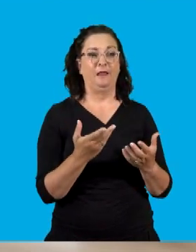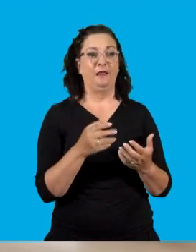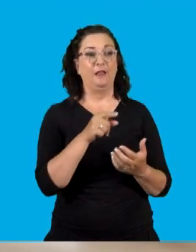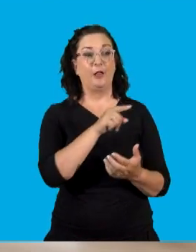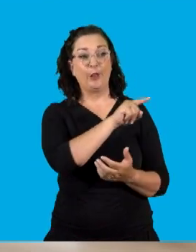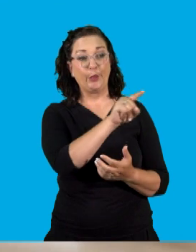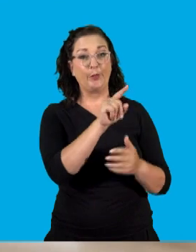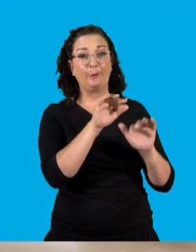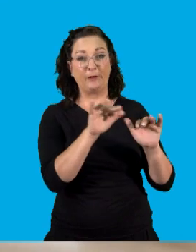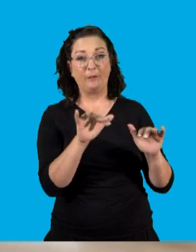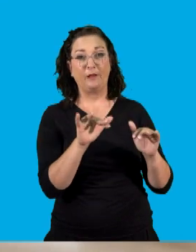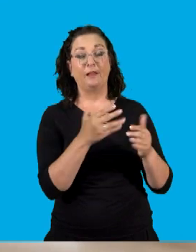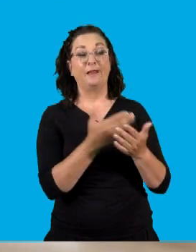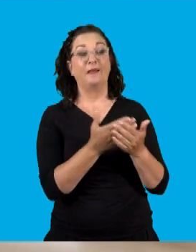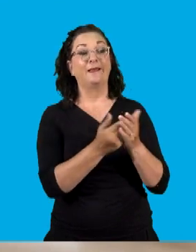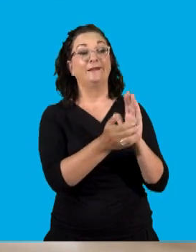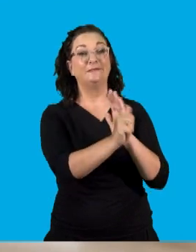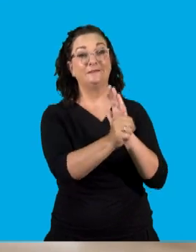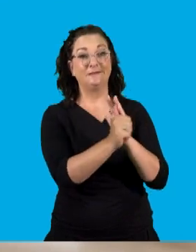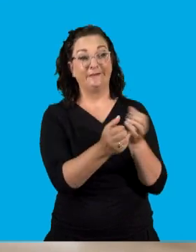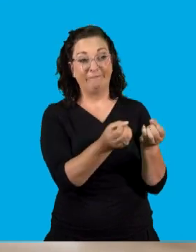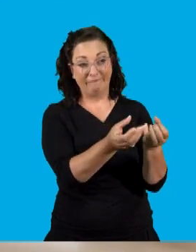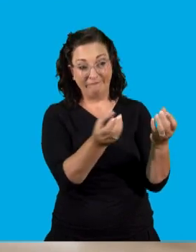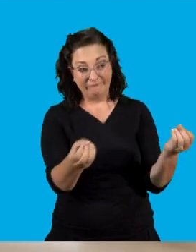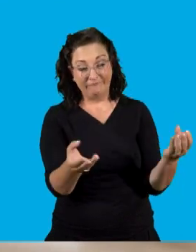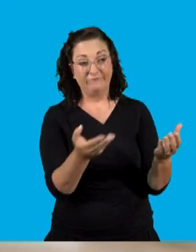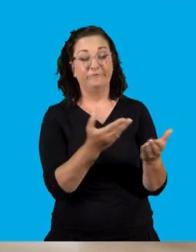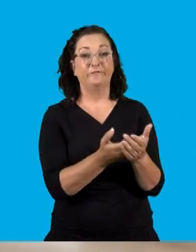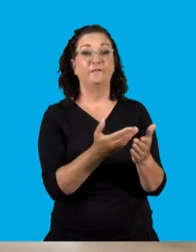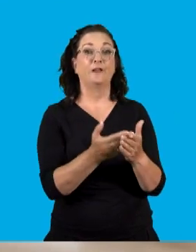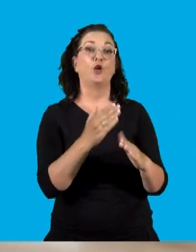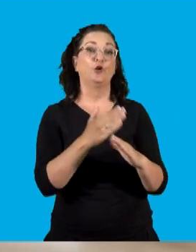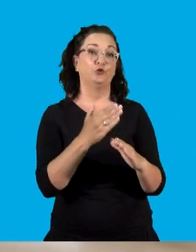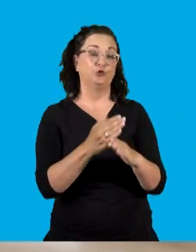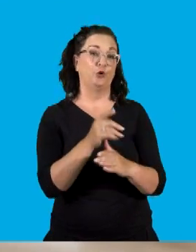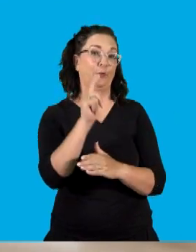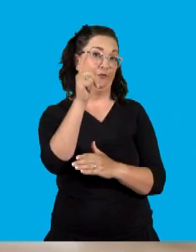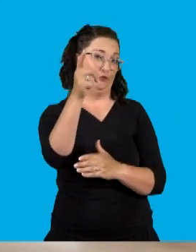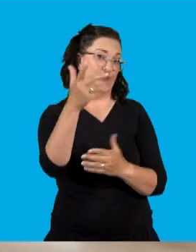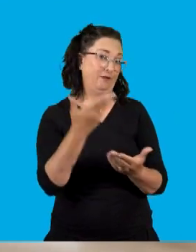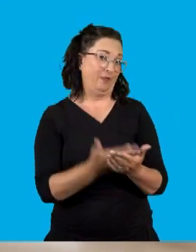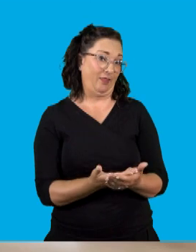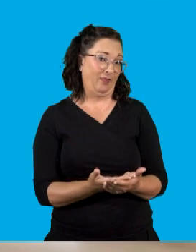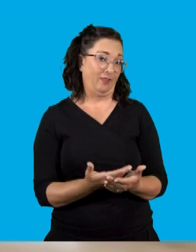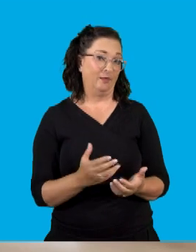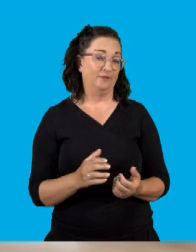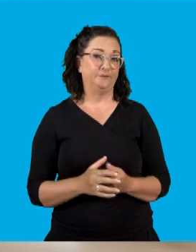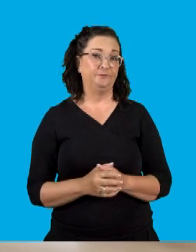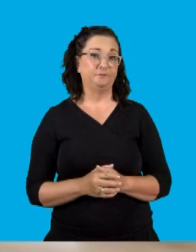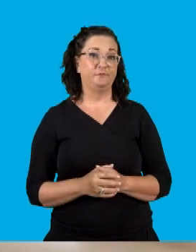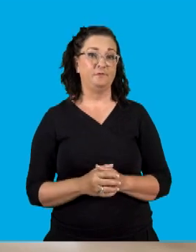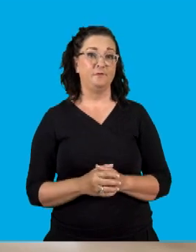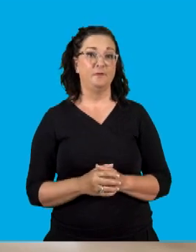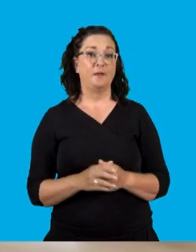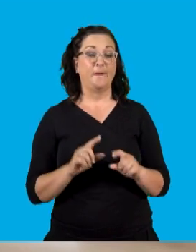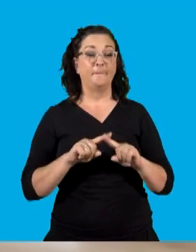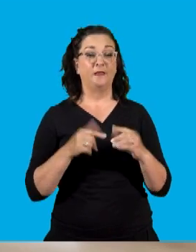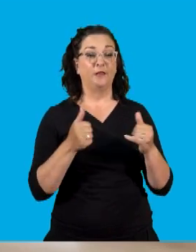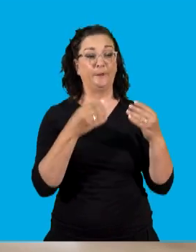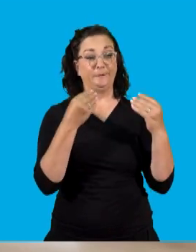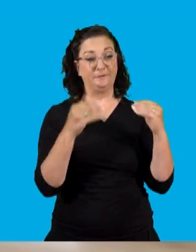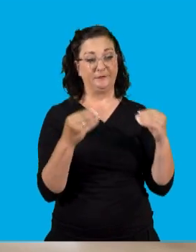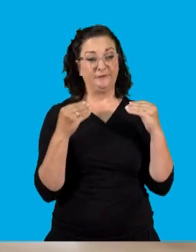make sure that these people get the skills and these profits which are supposed to be used to expand